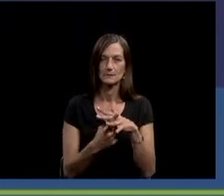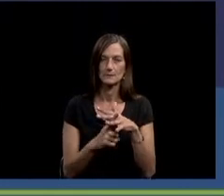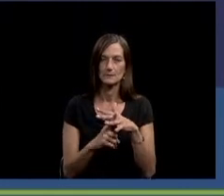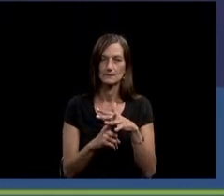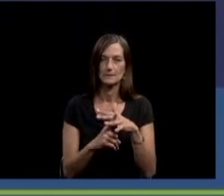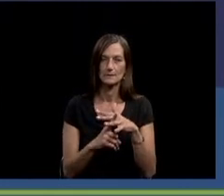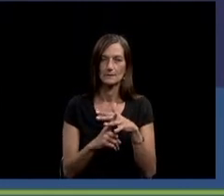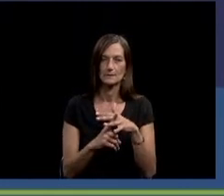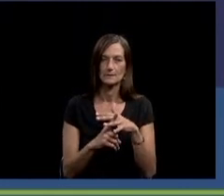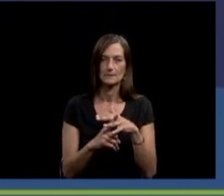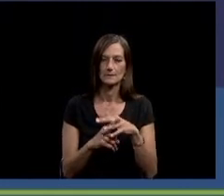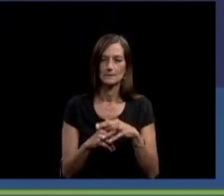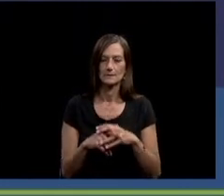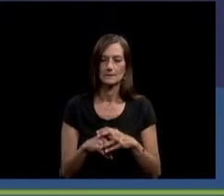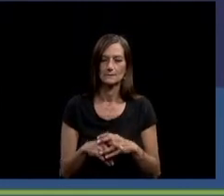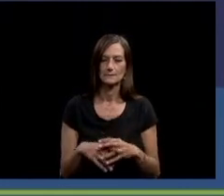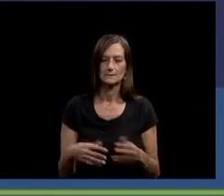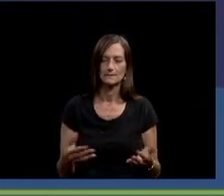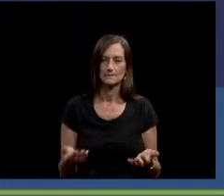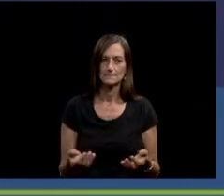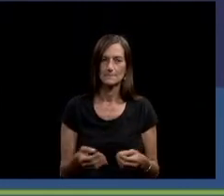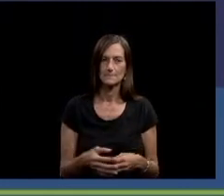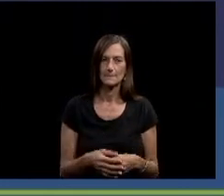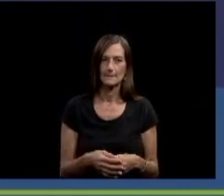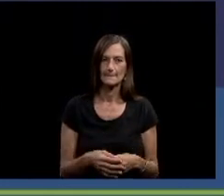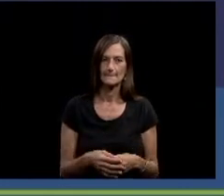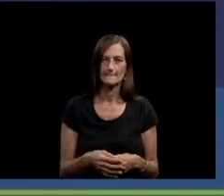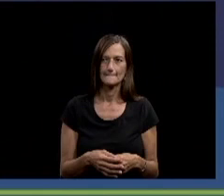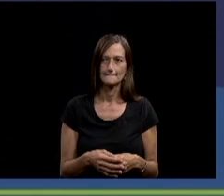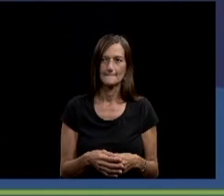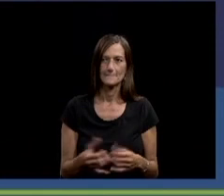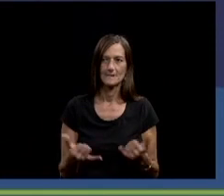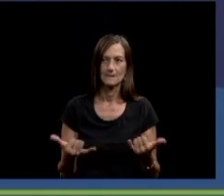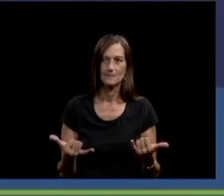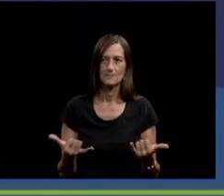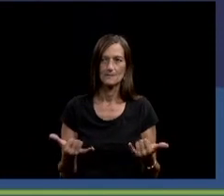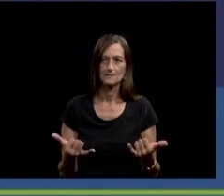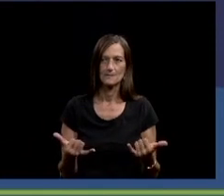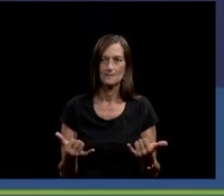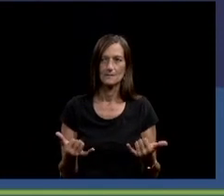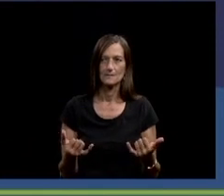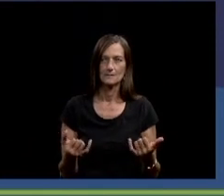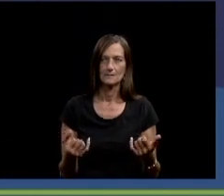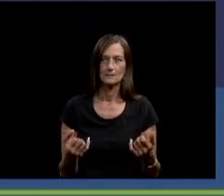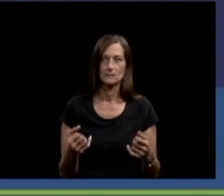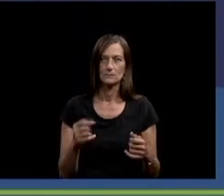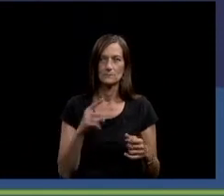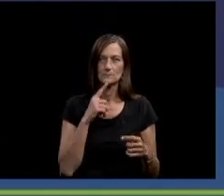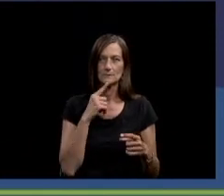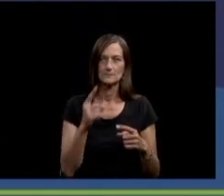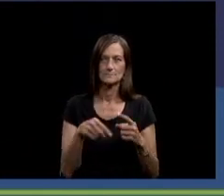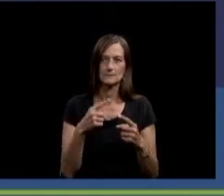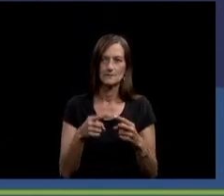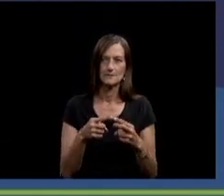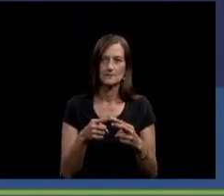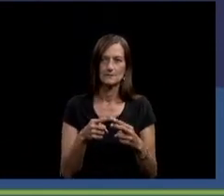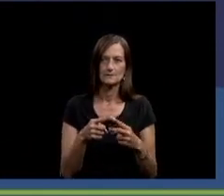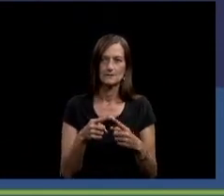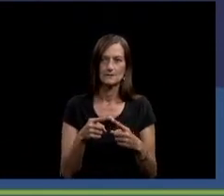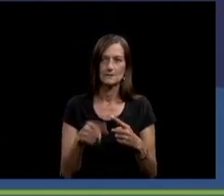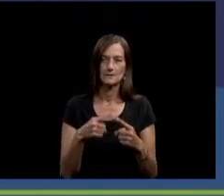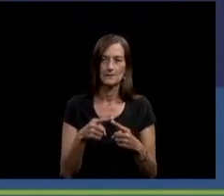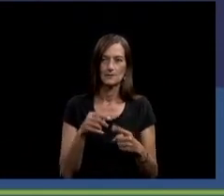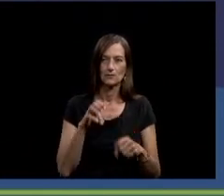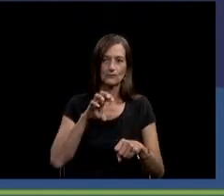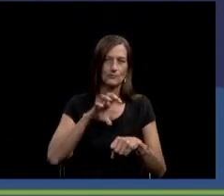talked about excessive use of force and unnecessary use of force and racial profiling in particular, are there, and I know a lot of this